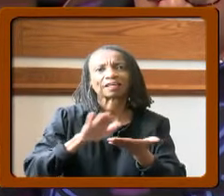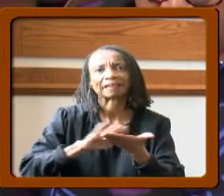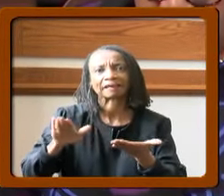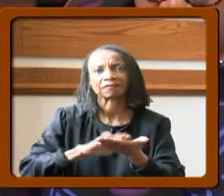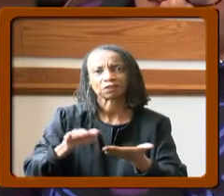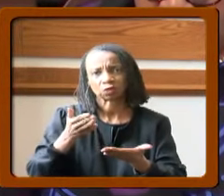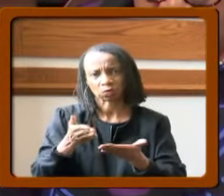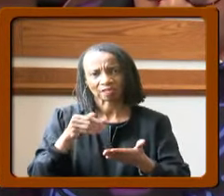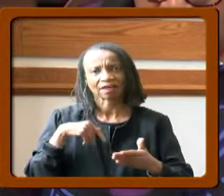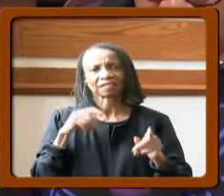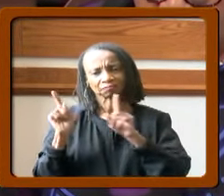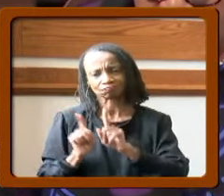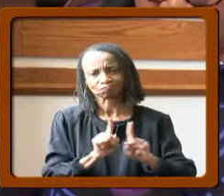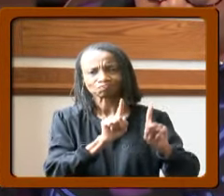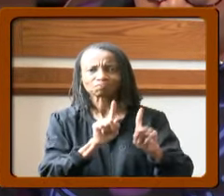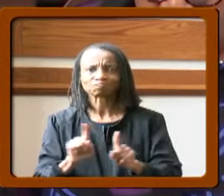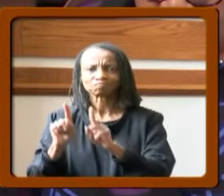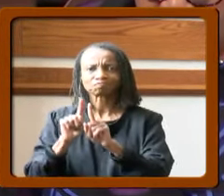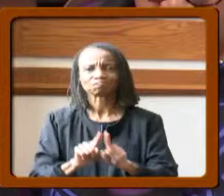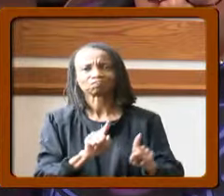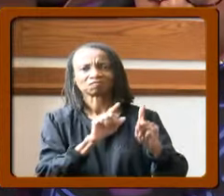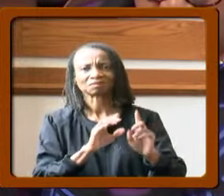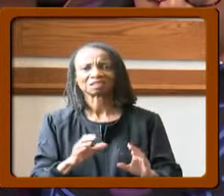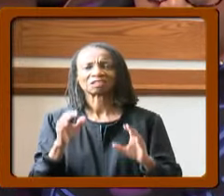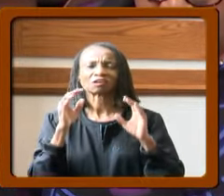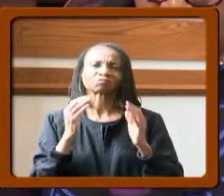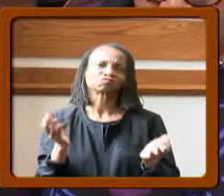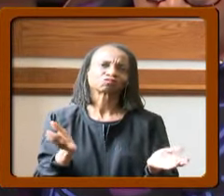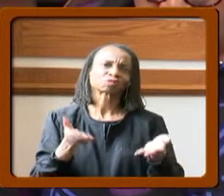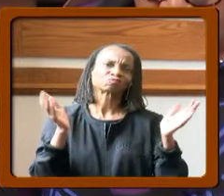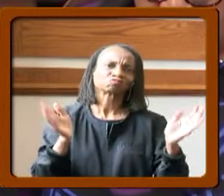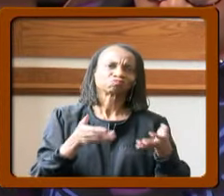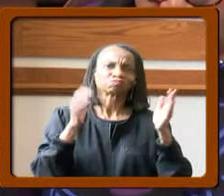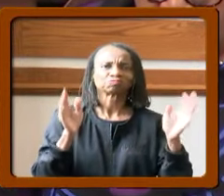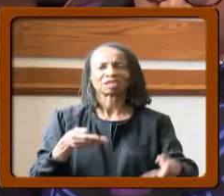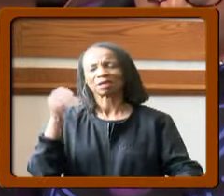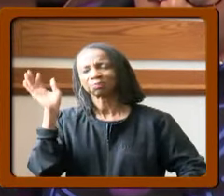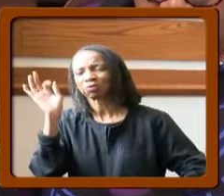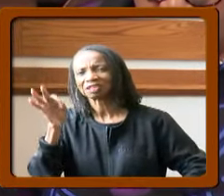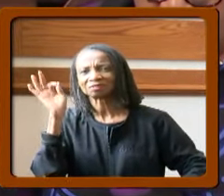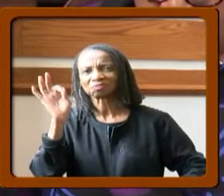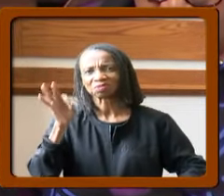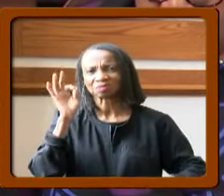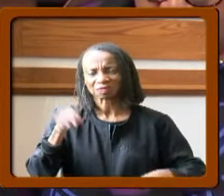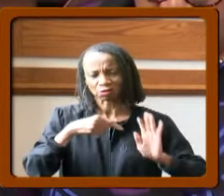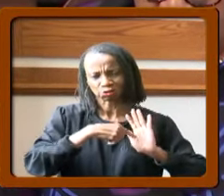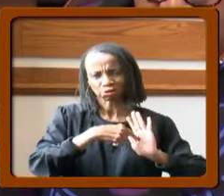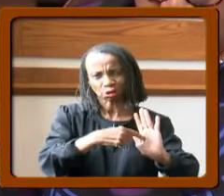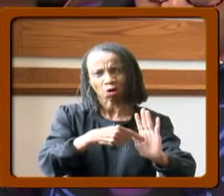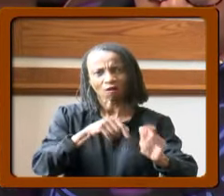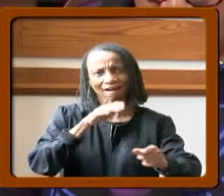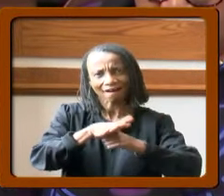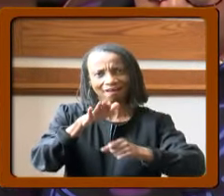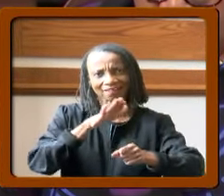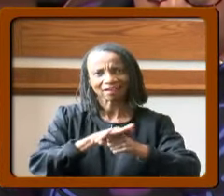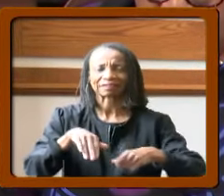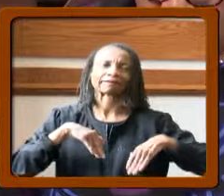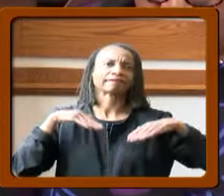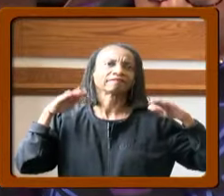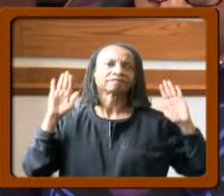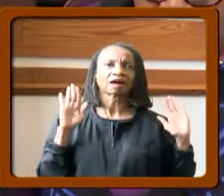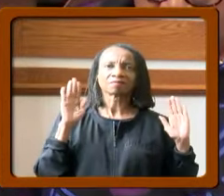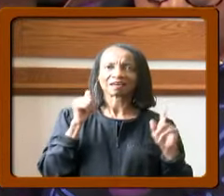enough, walked with you enough, talked with you enough, preached enough, reached enough, demonstrated enough, orchestrated enough, sacrificed